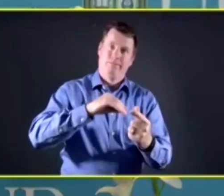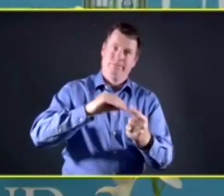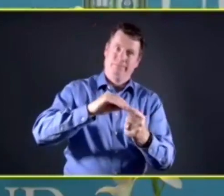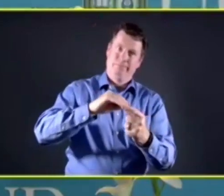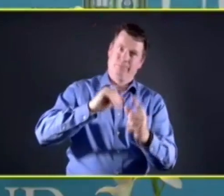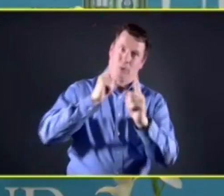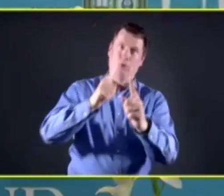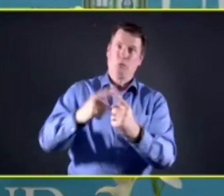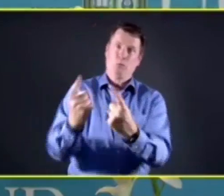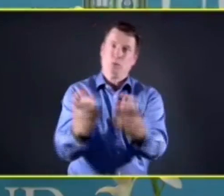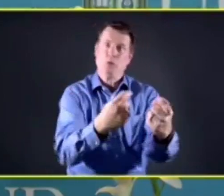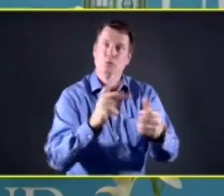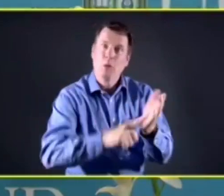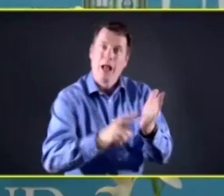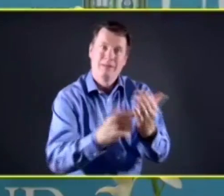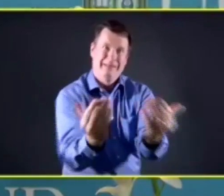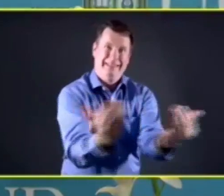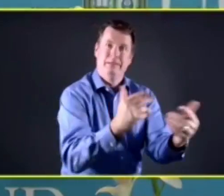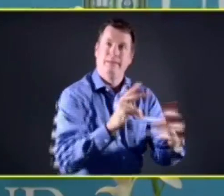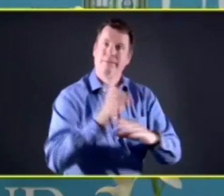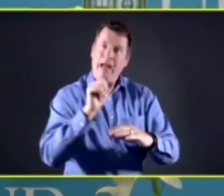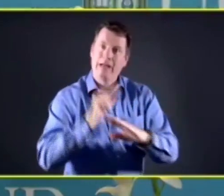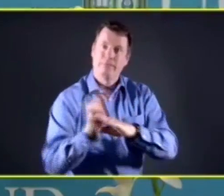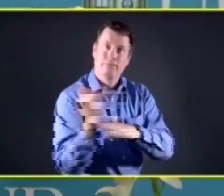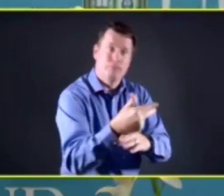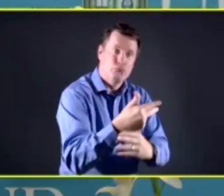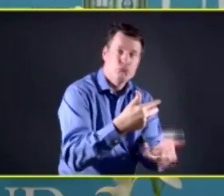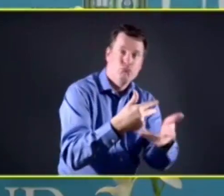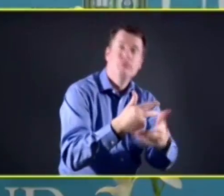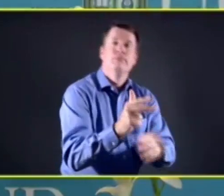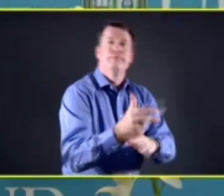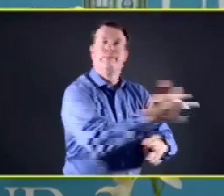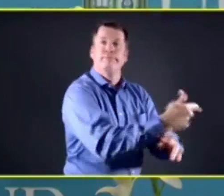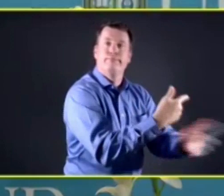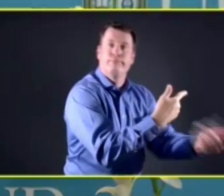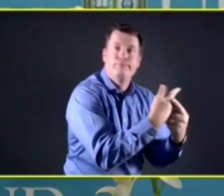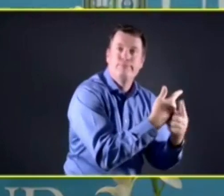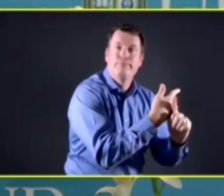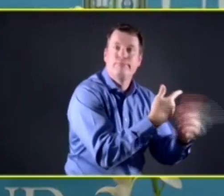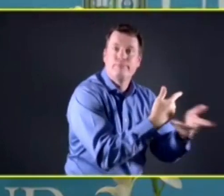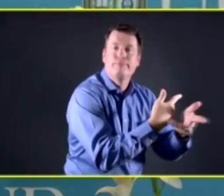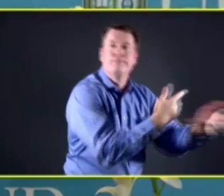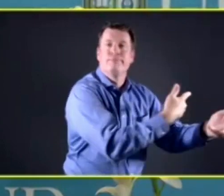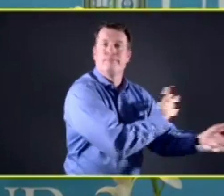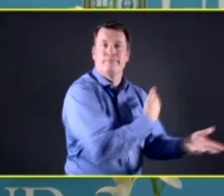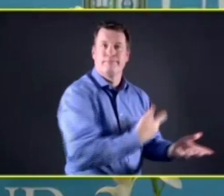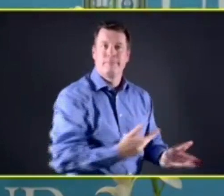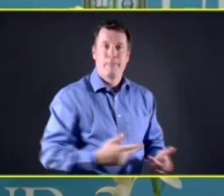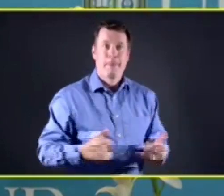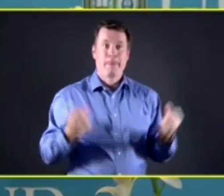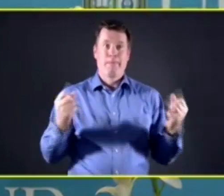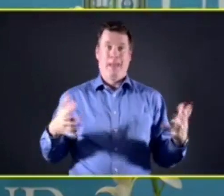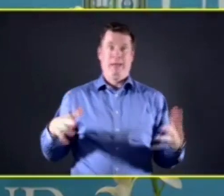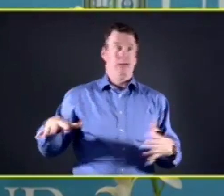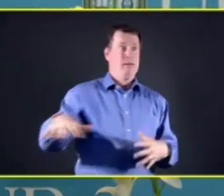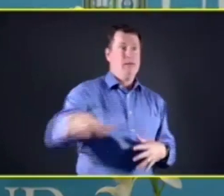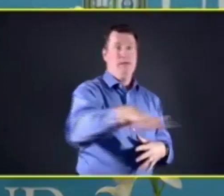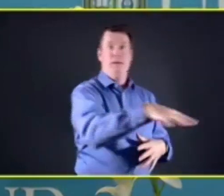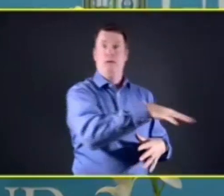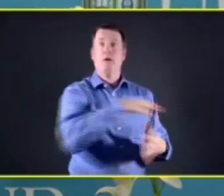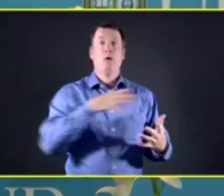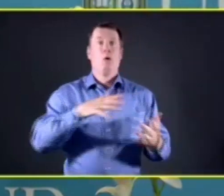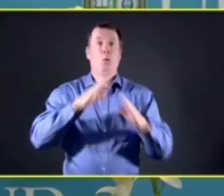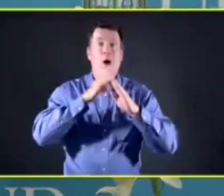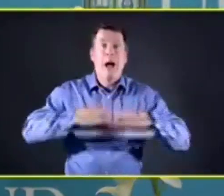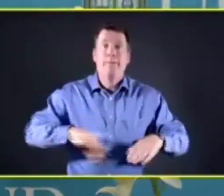business is booming, at least for us, maybe the only place. And thanks. Dr. Kiefer, just to follow